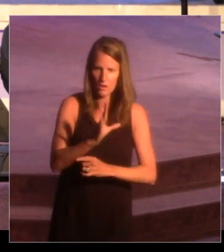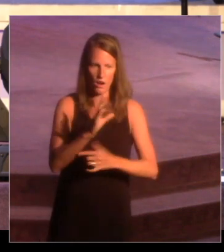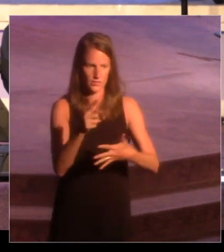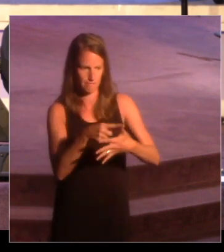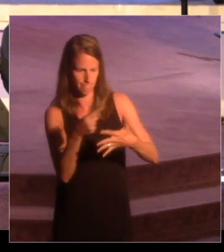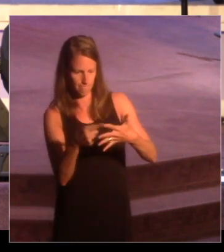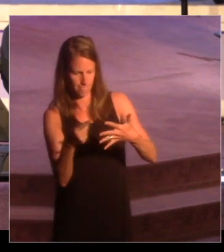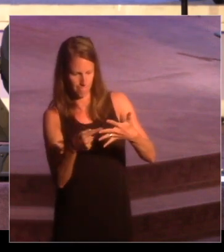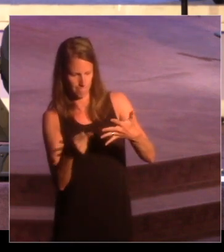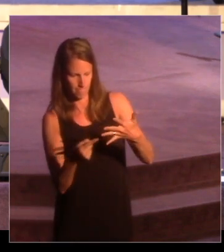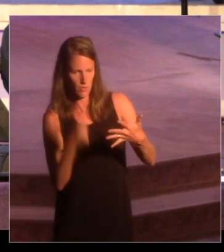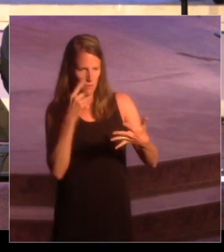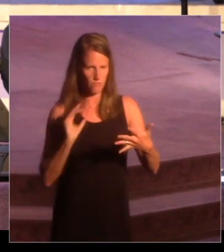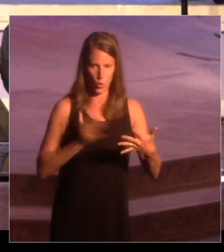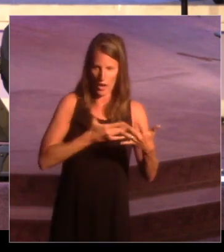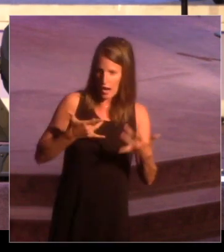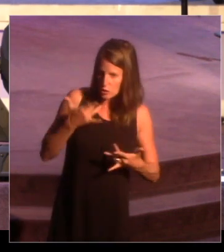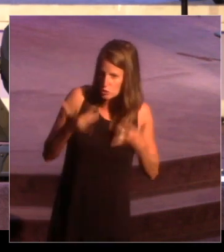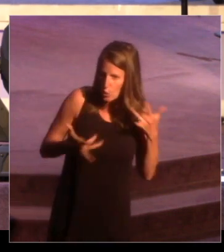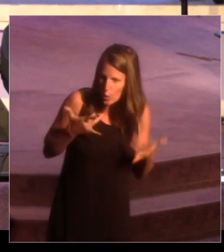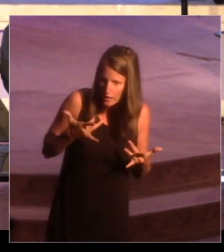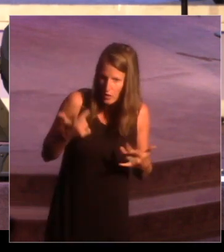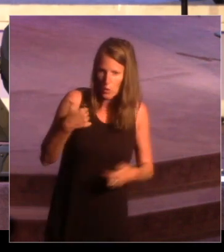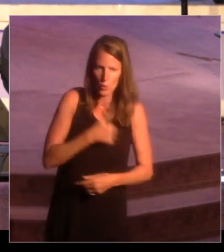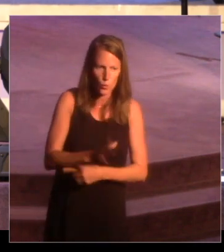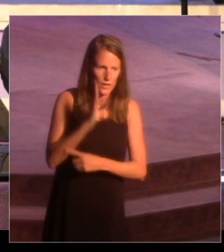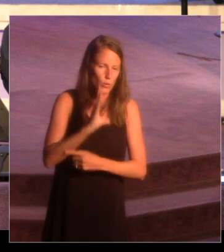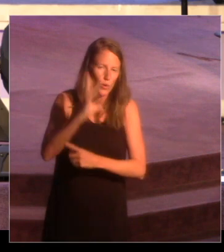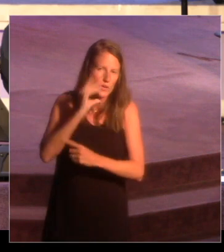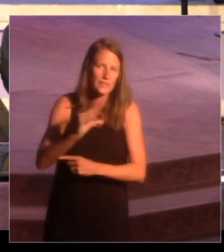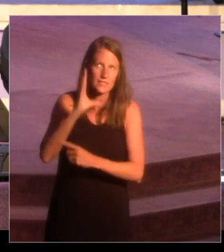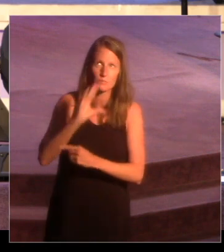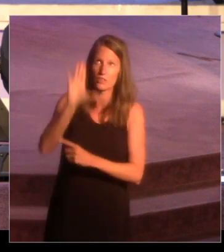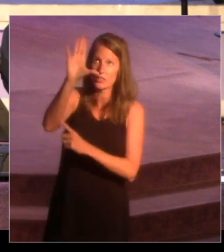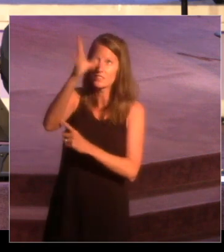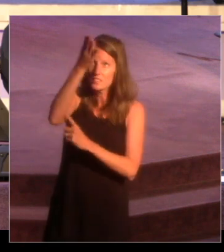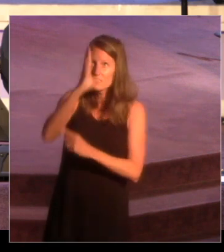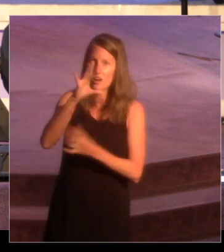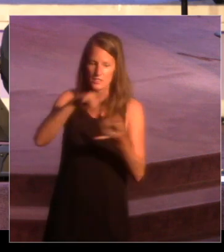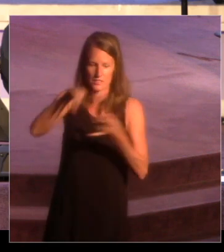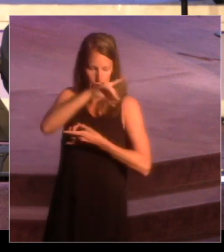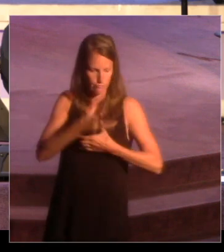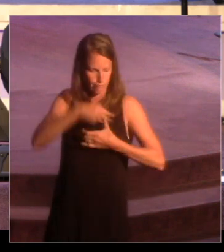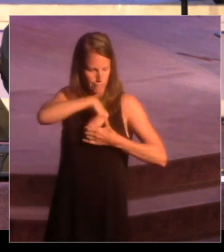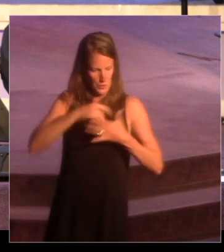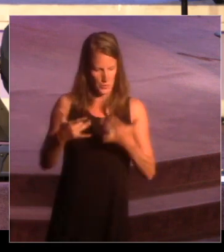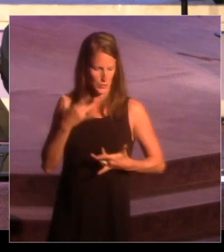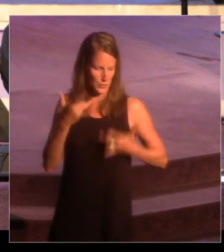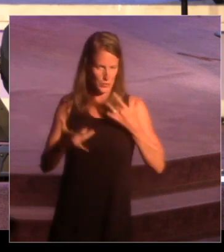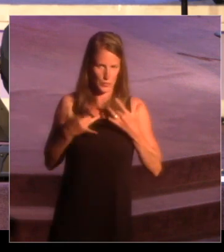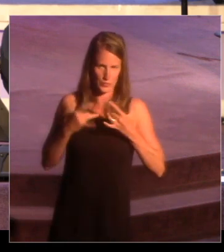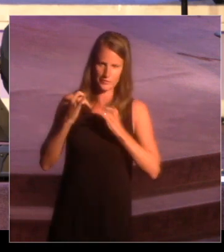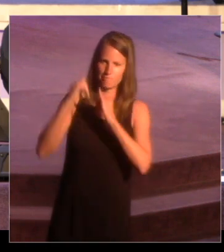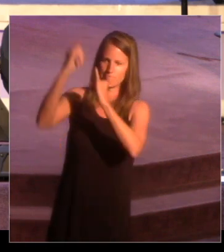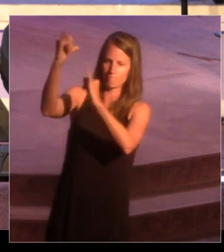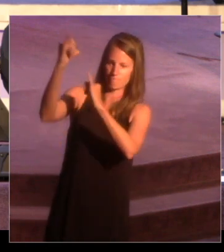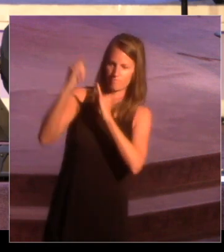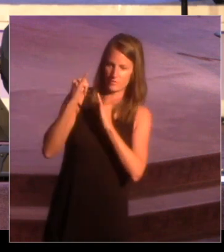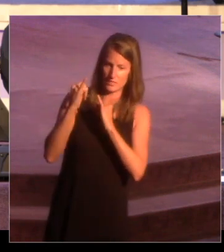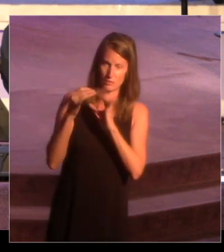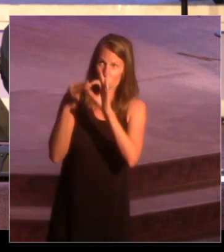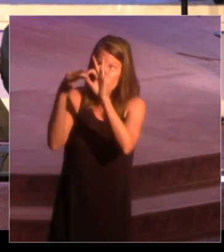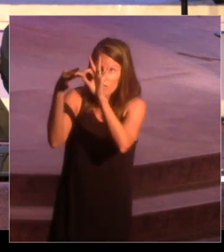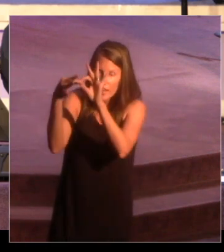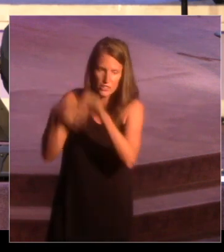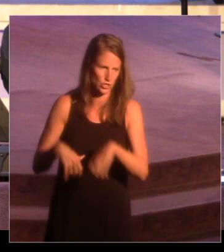joy, is the extent that we will experience his joy in our lives, that we'll experience his blessing in our relationships, in